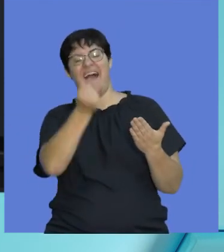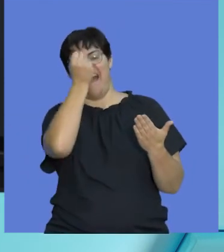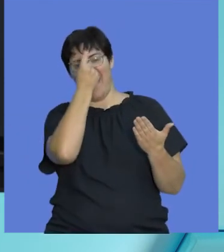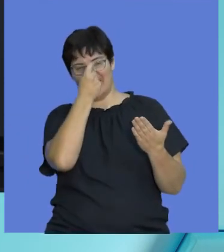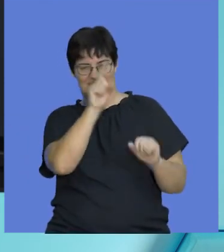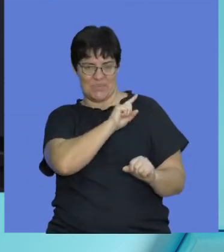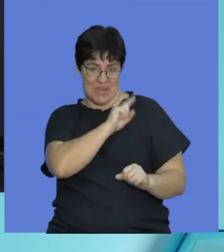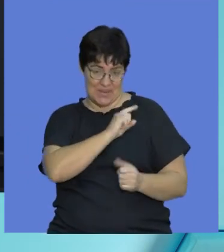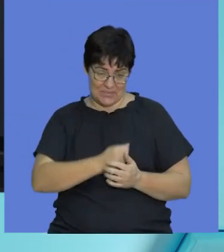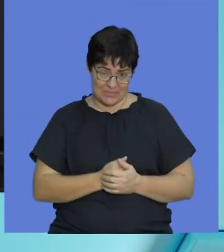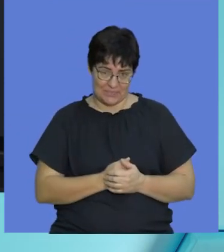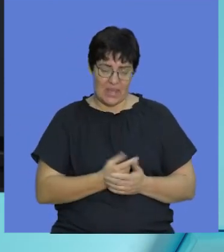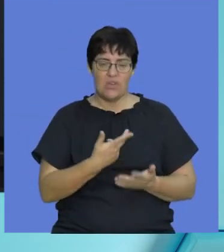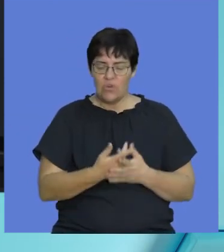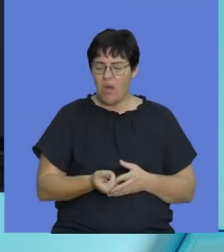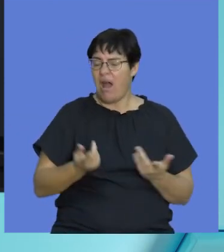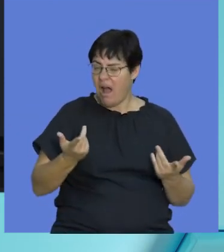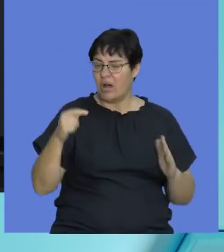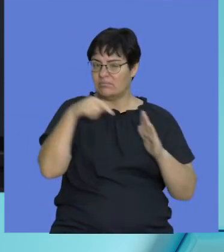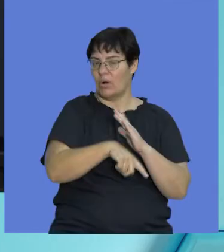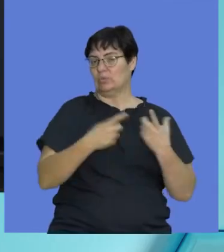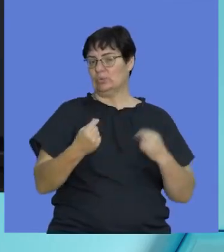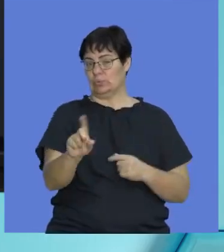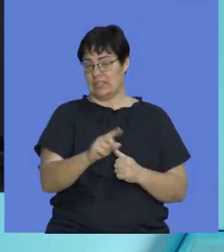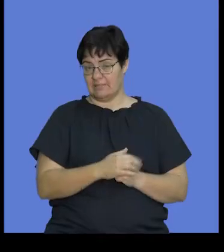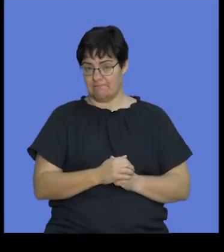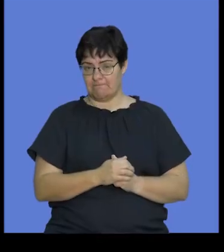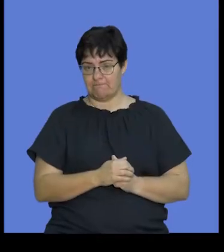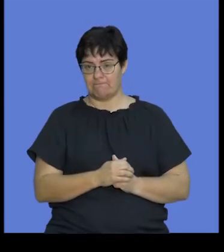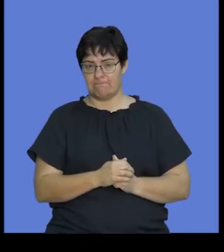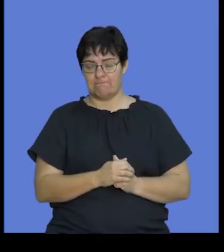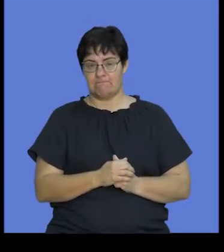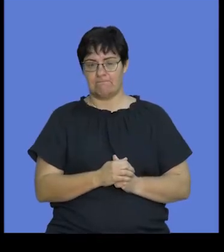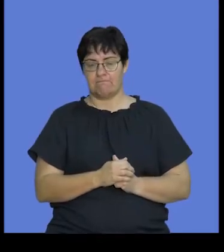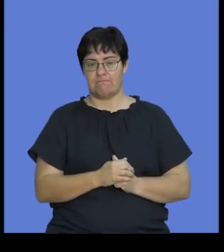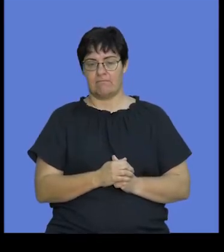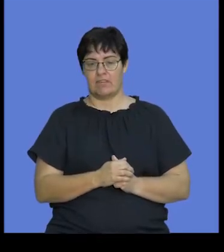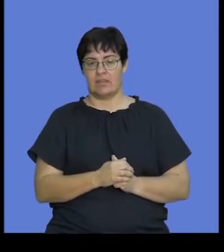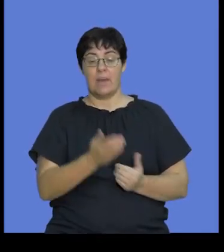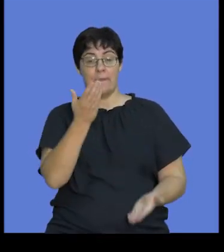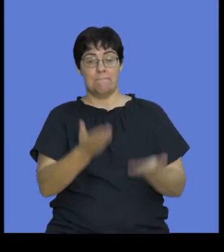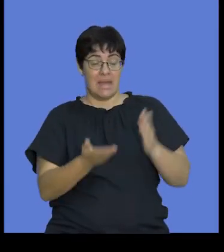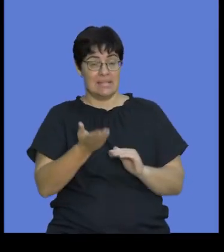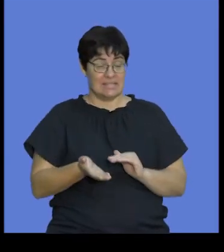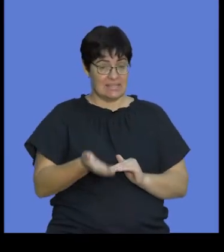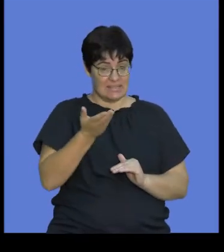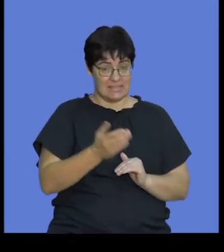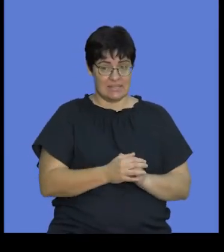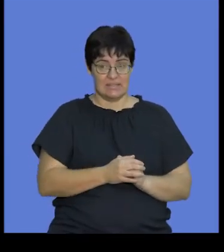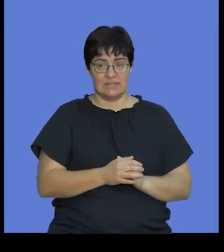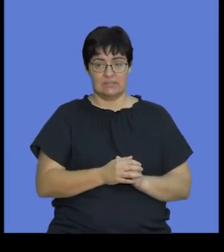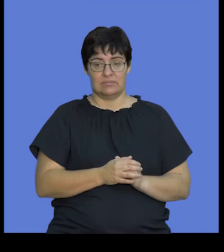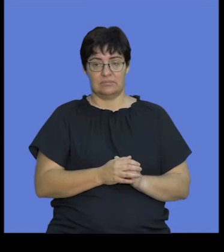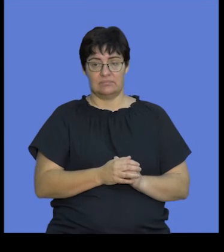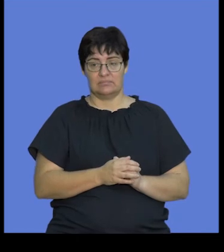study, you've got an explanation. You can understand what we did. So remember, the mass increased.